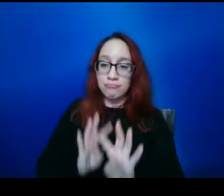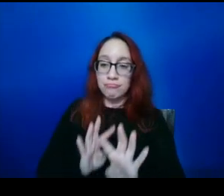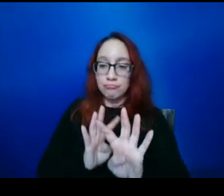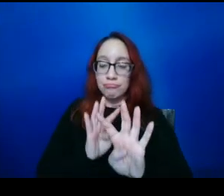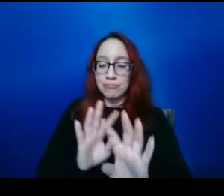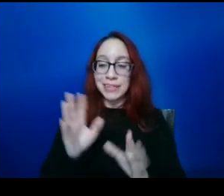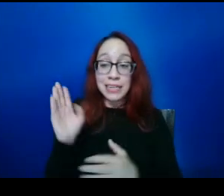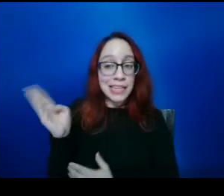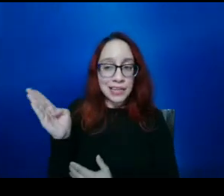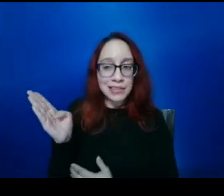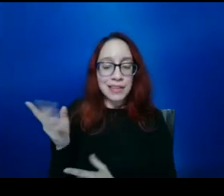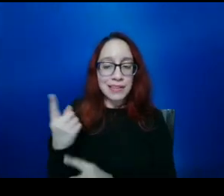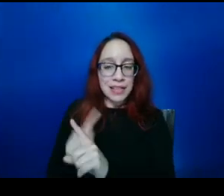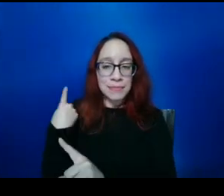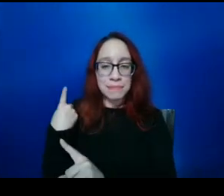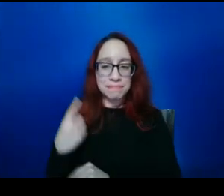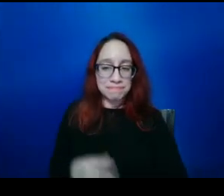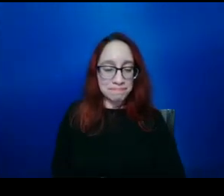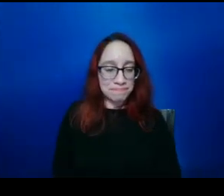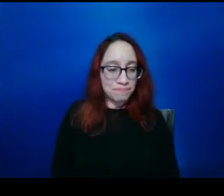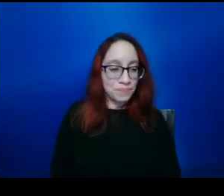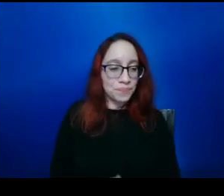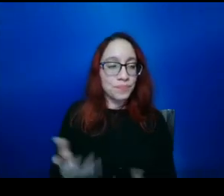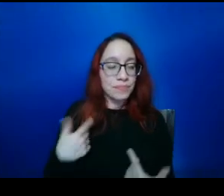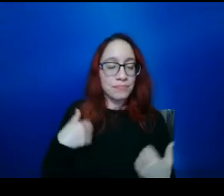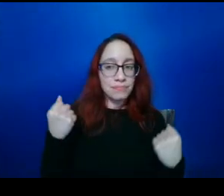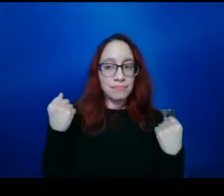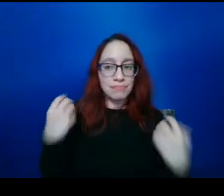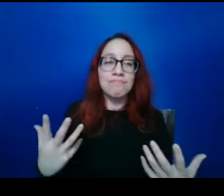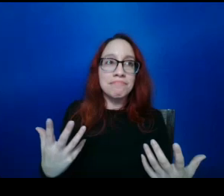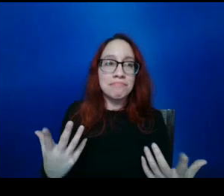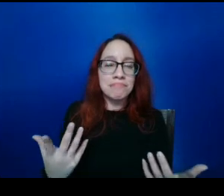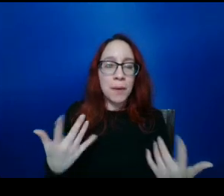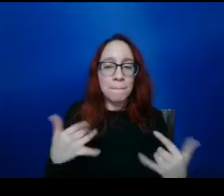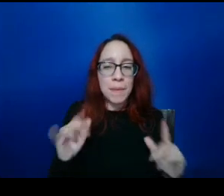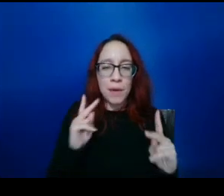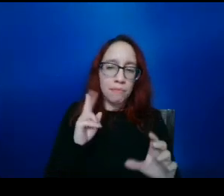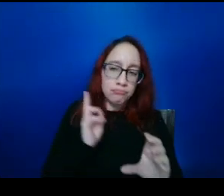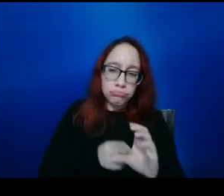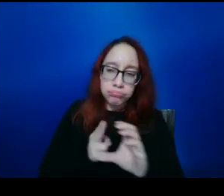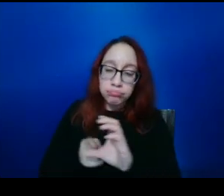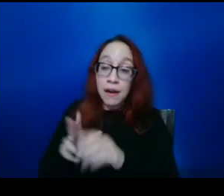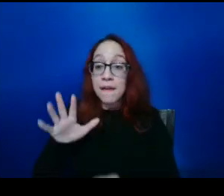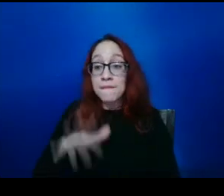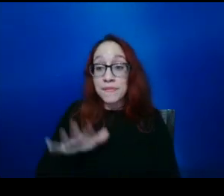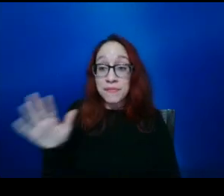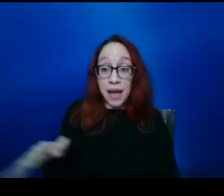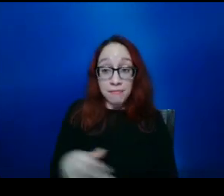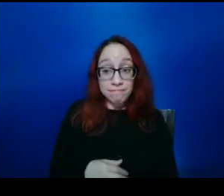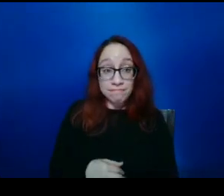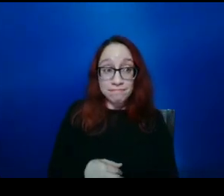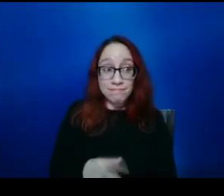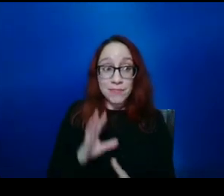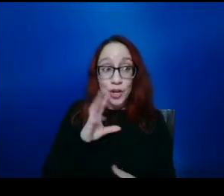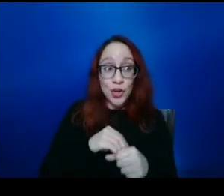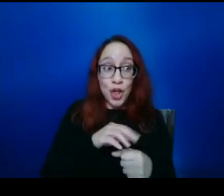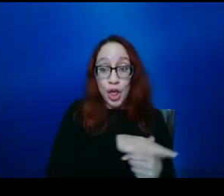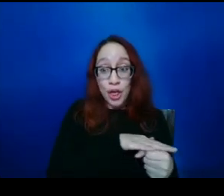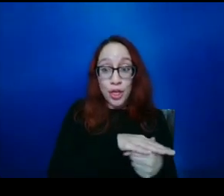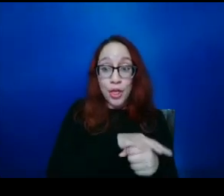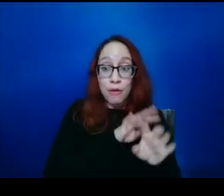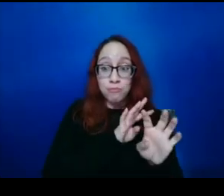downtown Boynton last month. We had so many amazing entries this year, 55 to be exact, including local